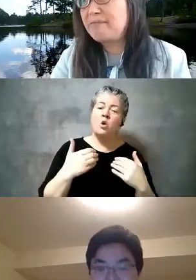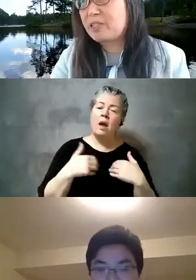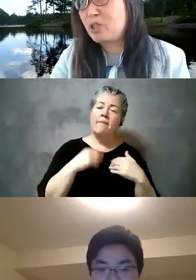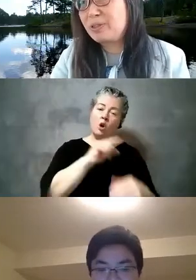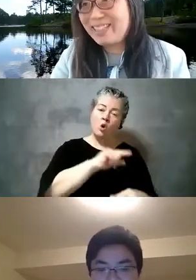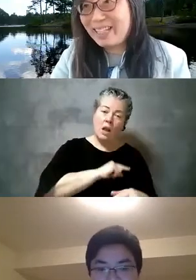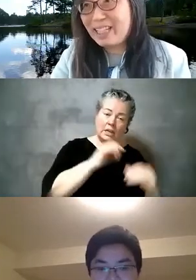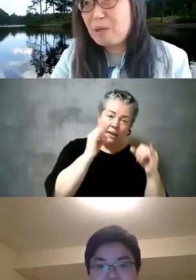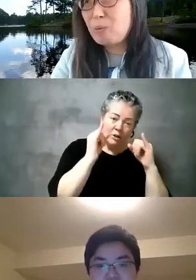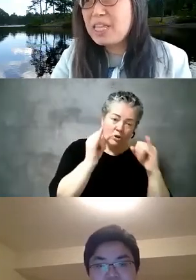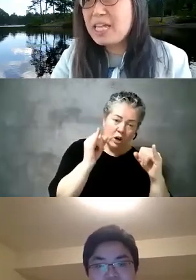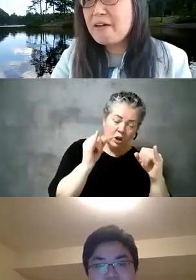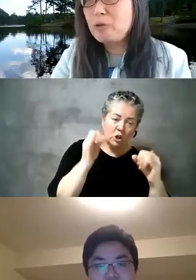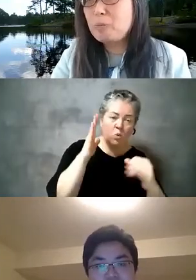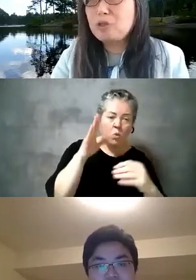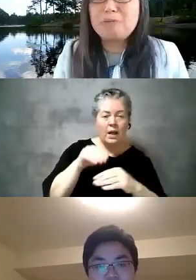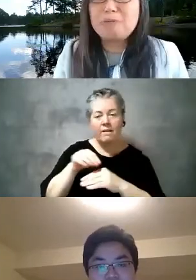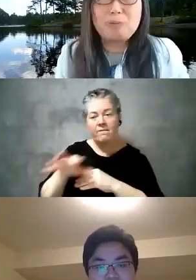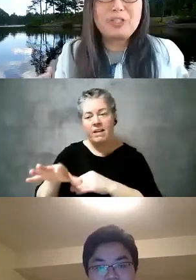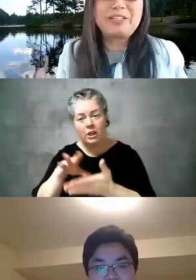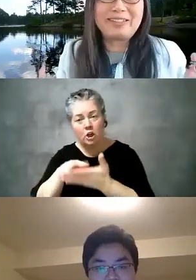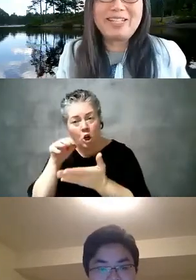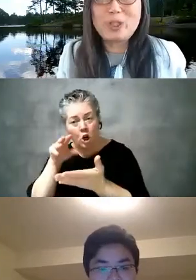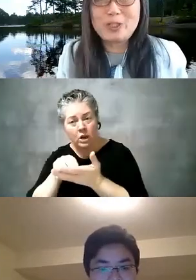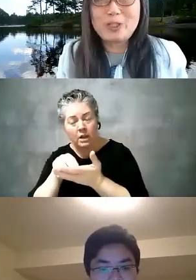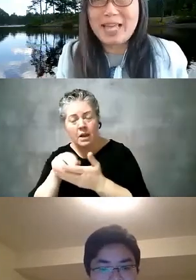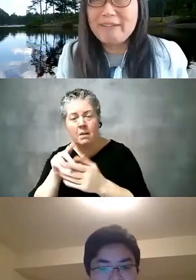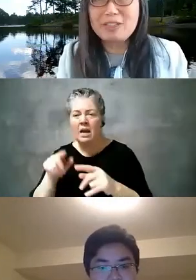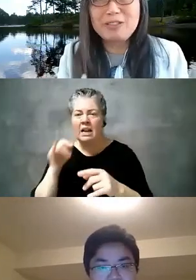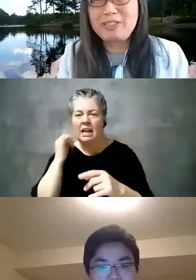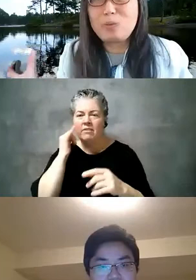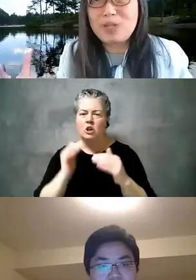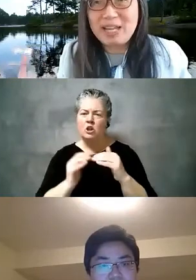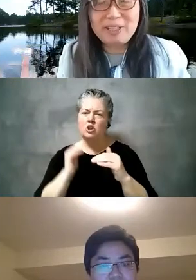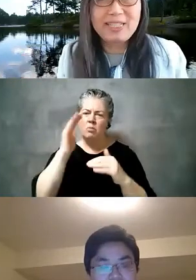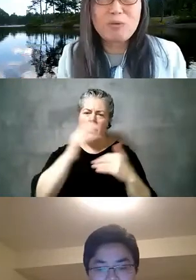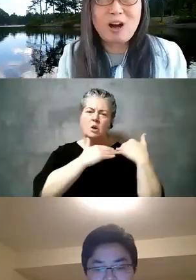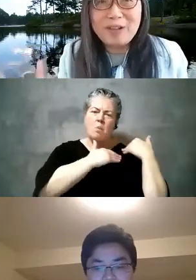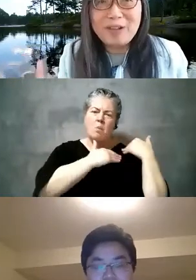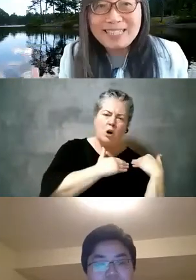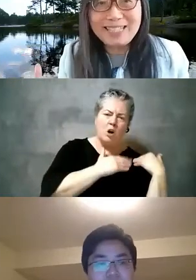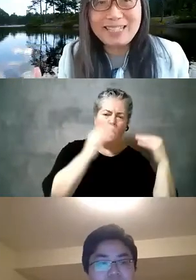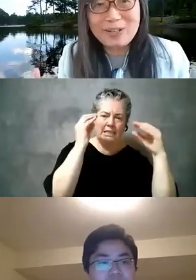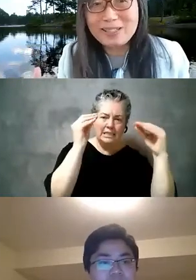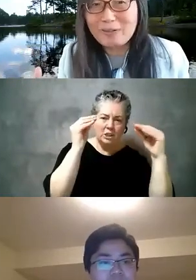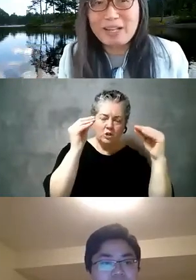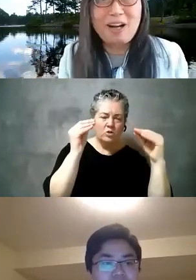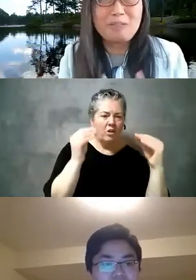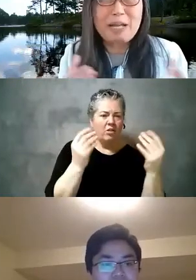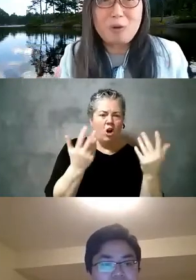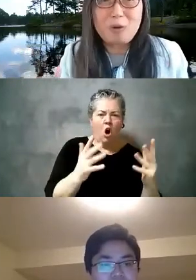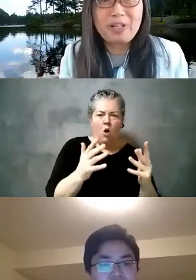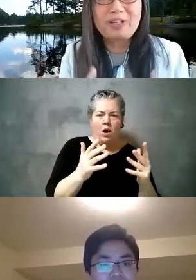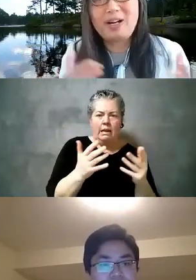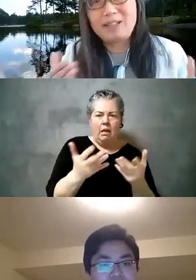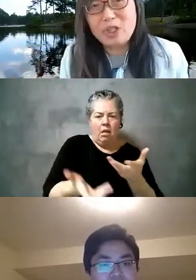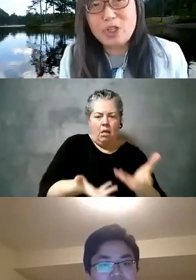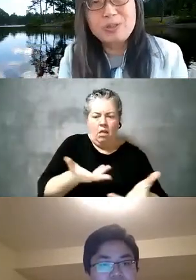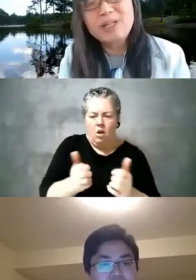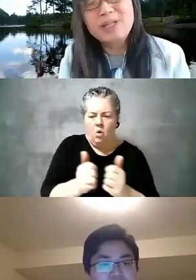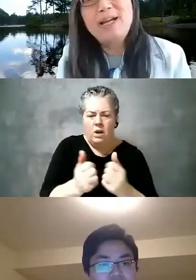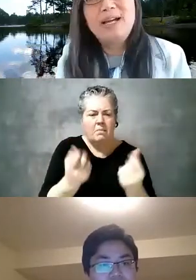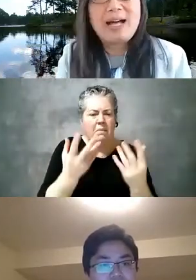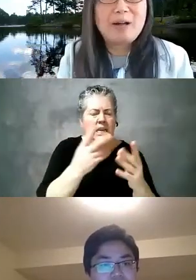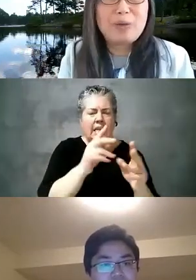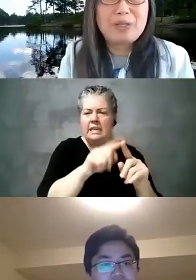positively affect student learning. But what if you put too much burden on teachers having to deal with everything they were already dealing with, right? All the paperwork, all the